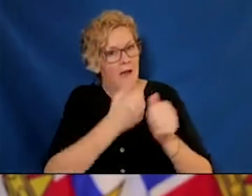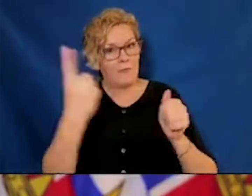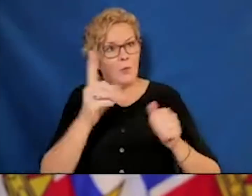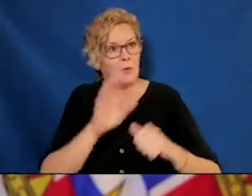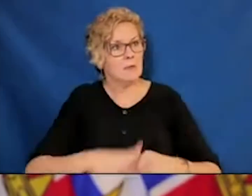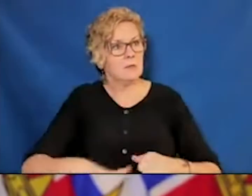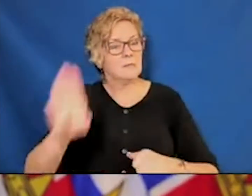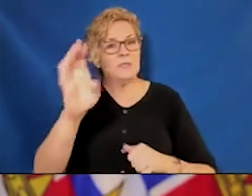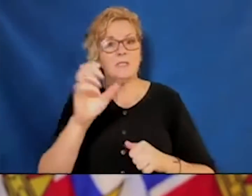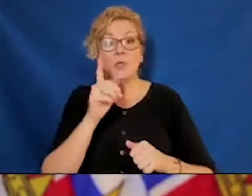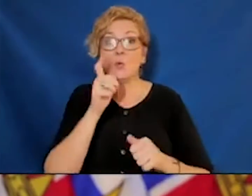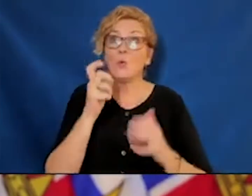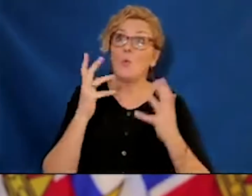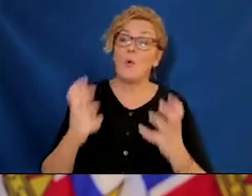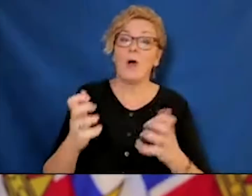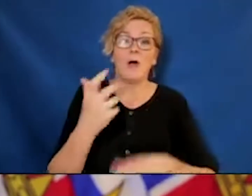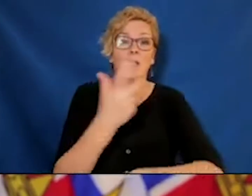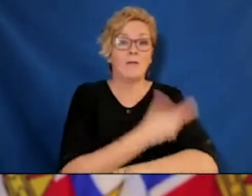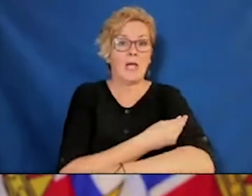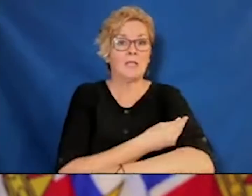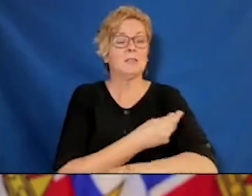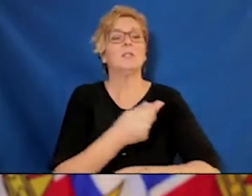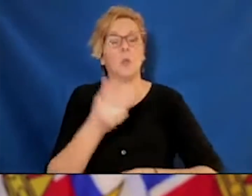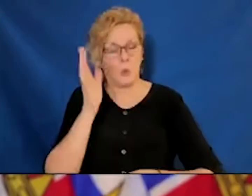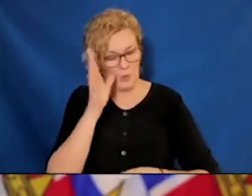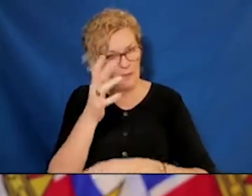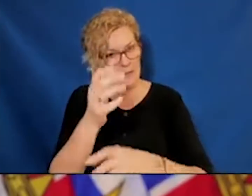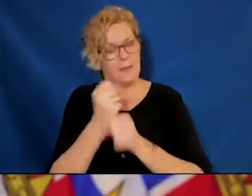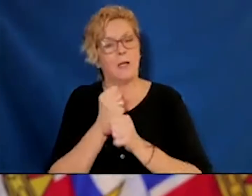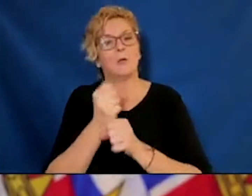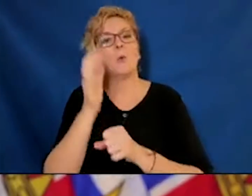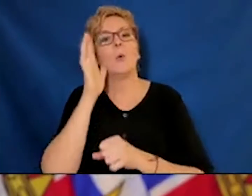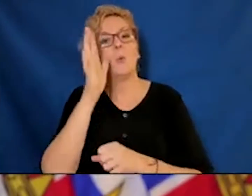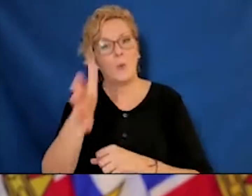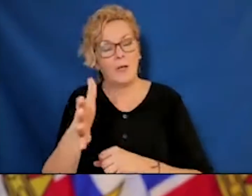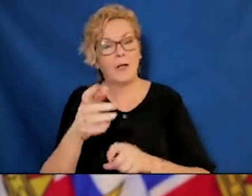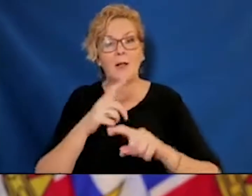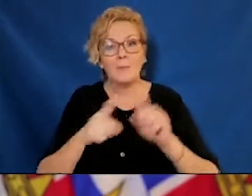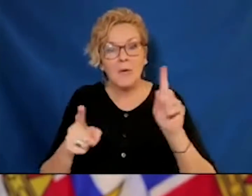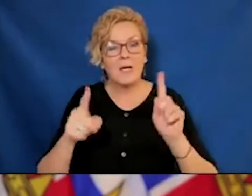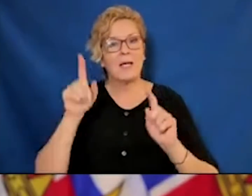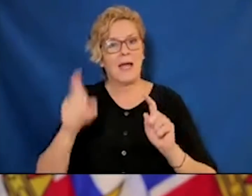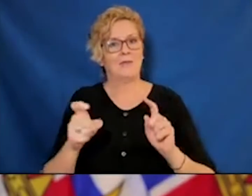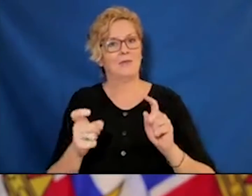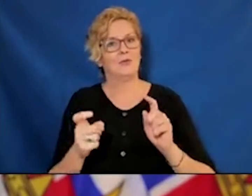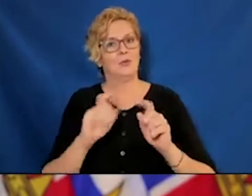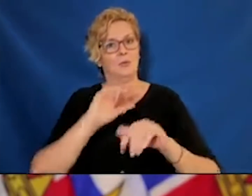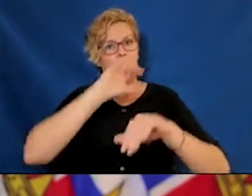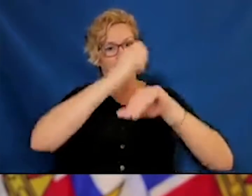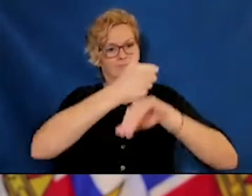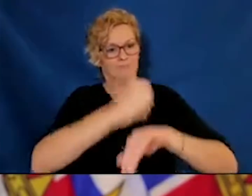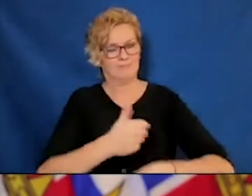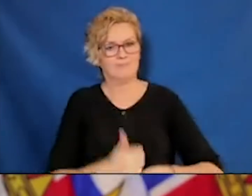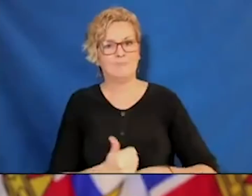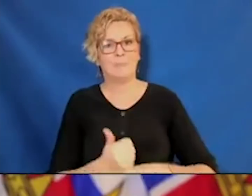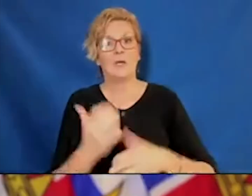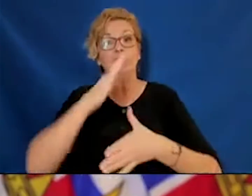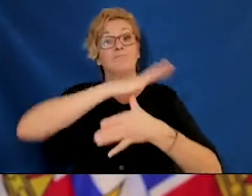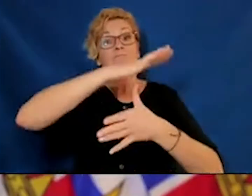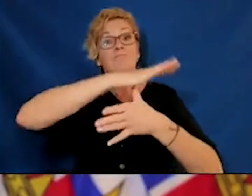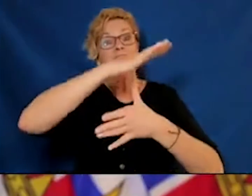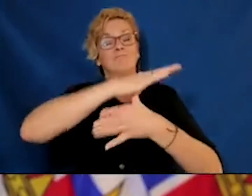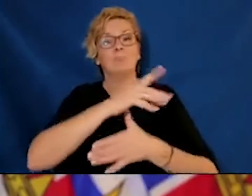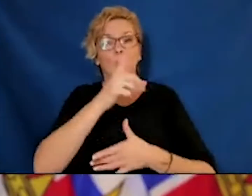it. But we know that some people are at higher risk, and that is why they are getting